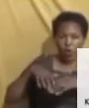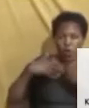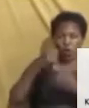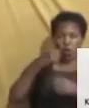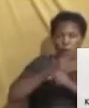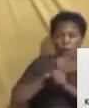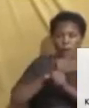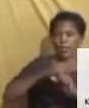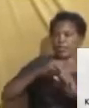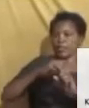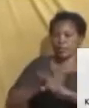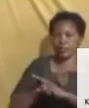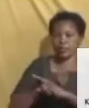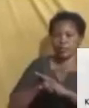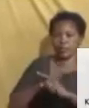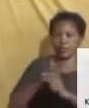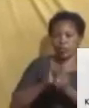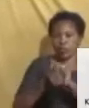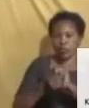rectify.